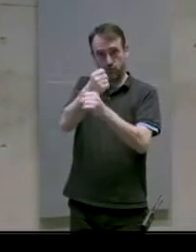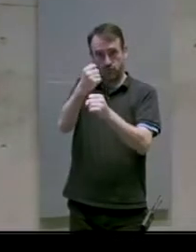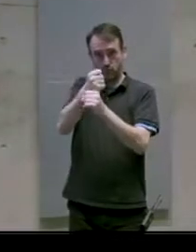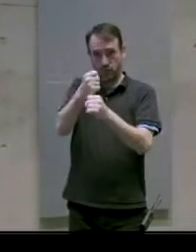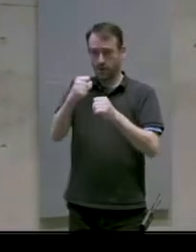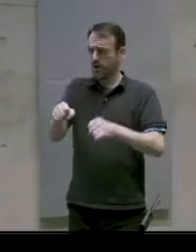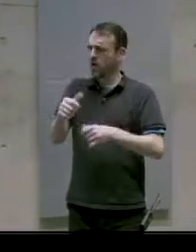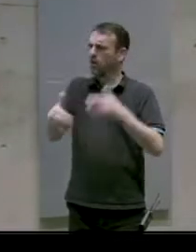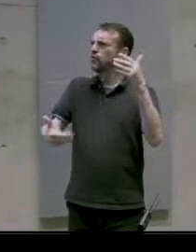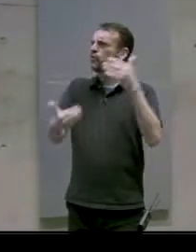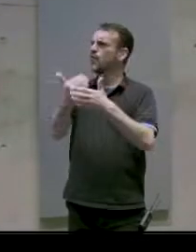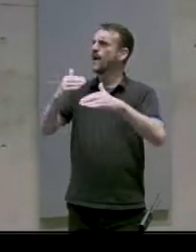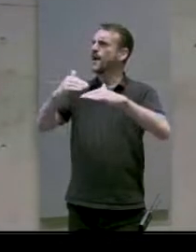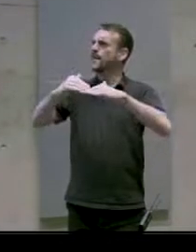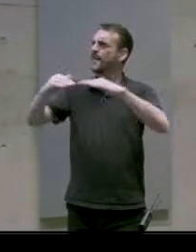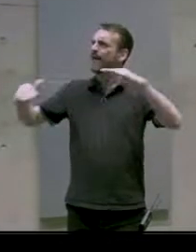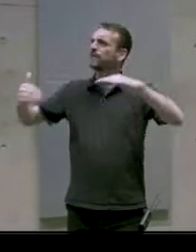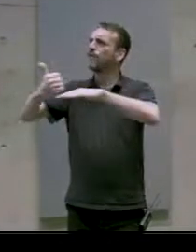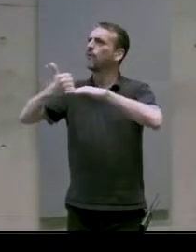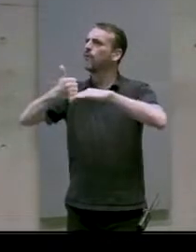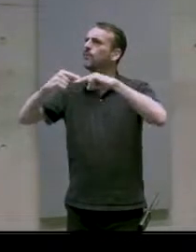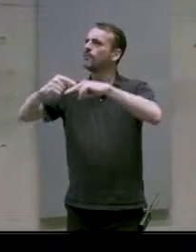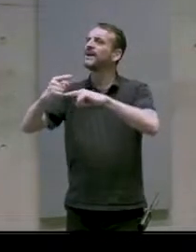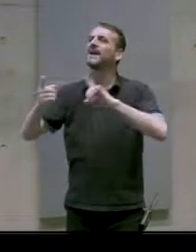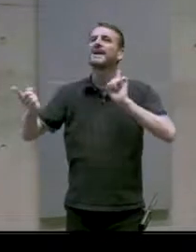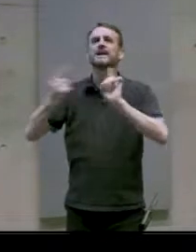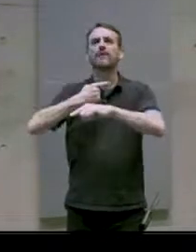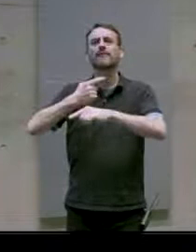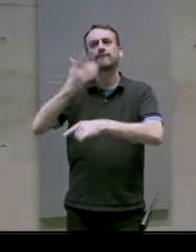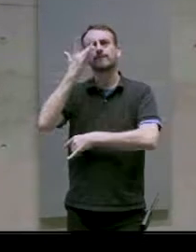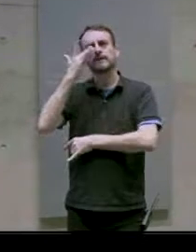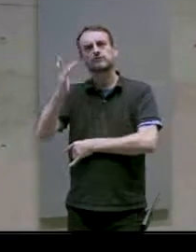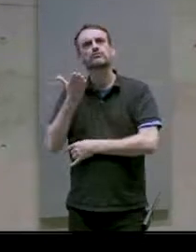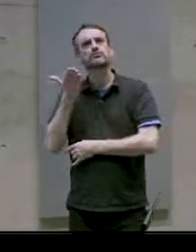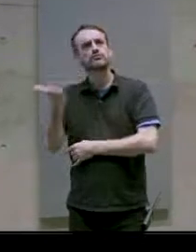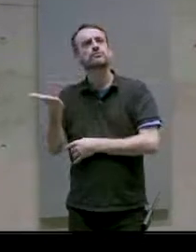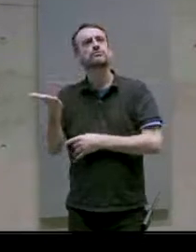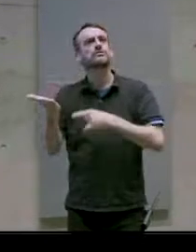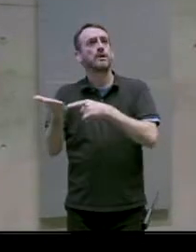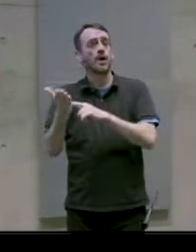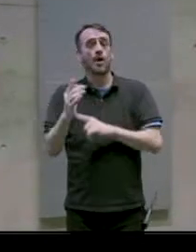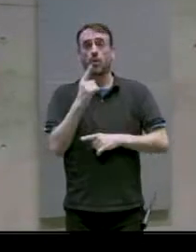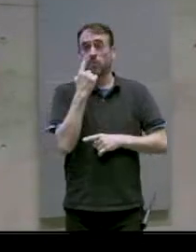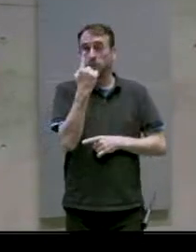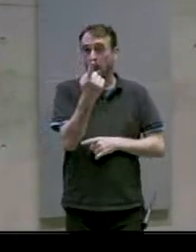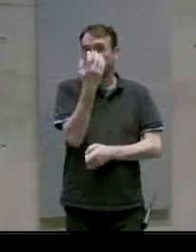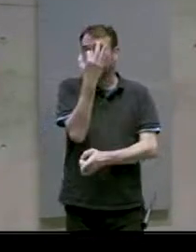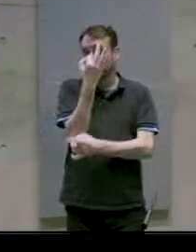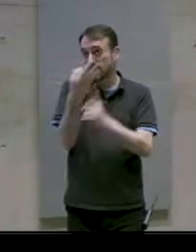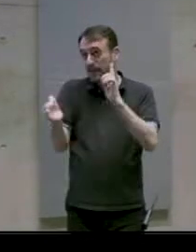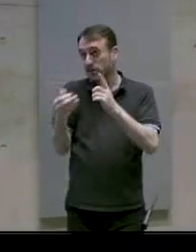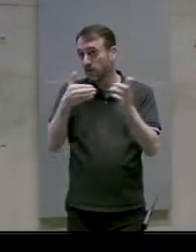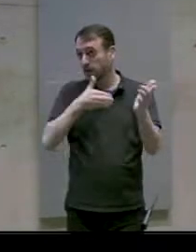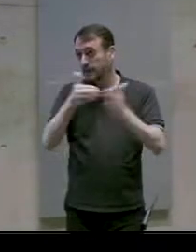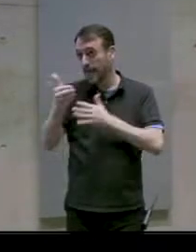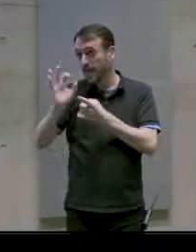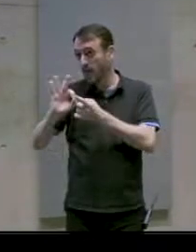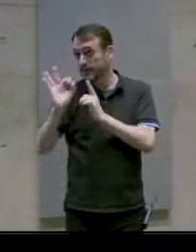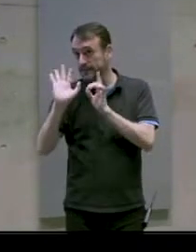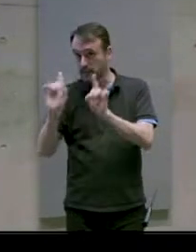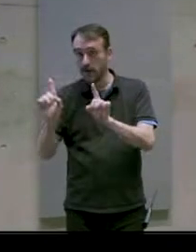new platform for making interactive fiction. One of the USPs, apart from making it extremely